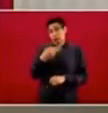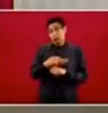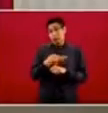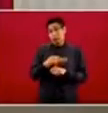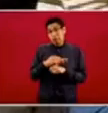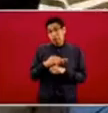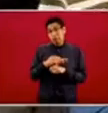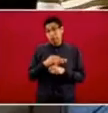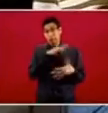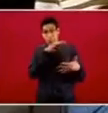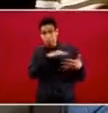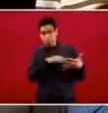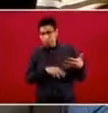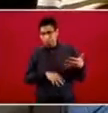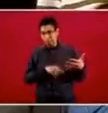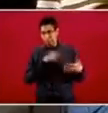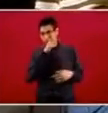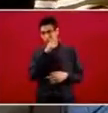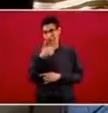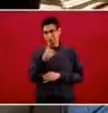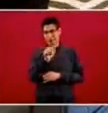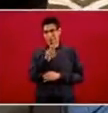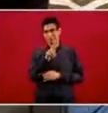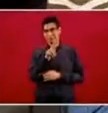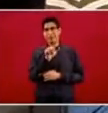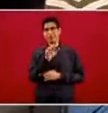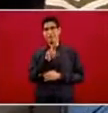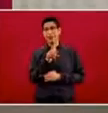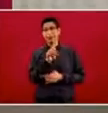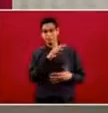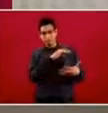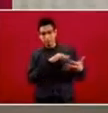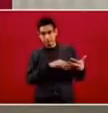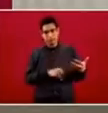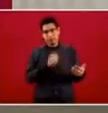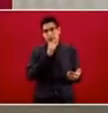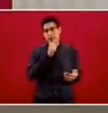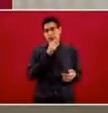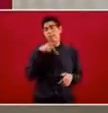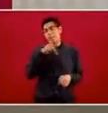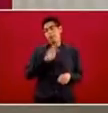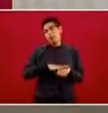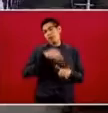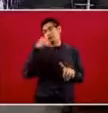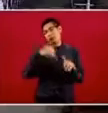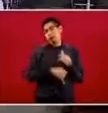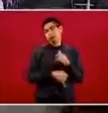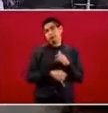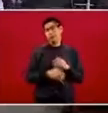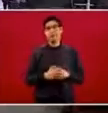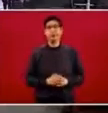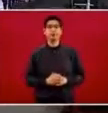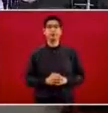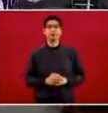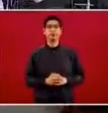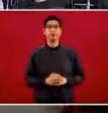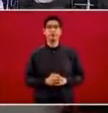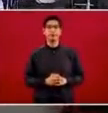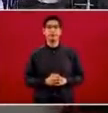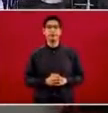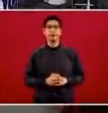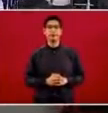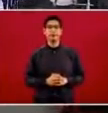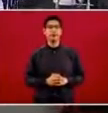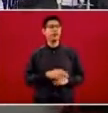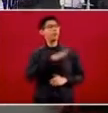an explanation. I'm not saying what you read about is not correct, but it's a complex situation. It's not